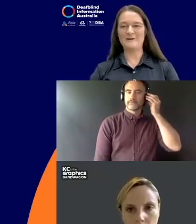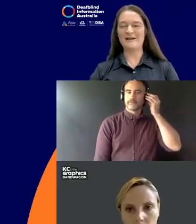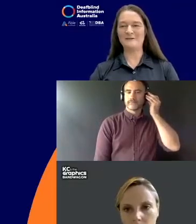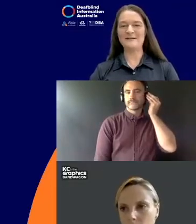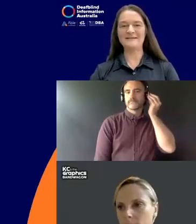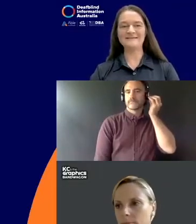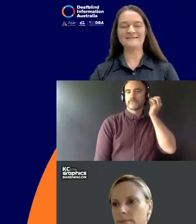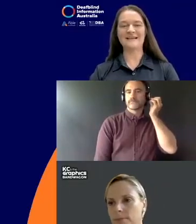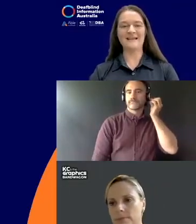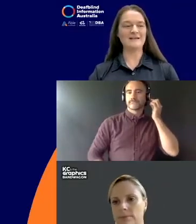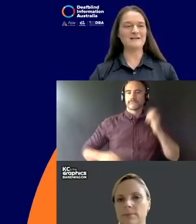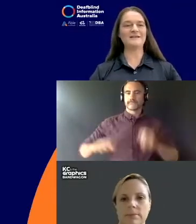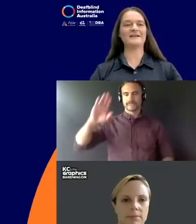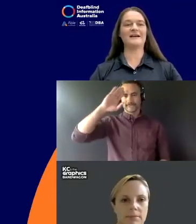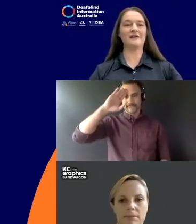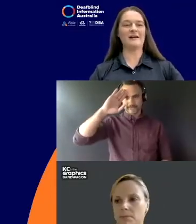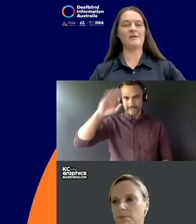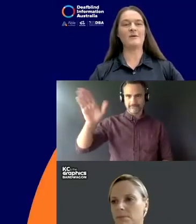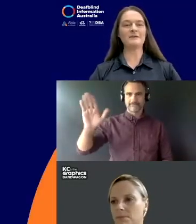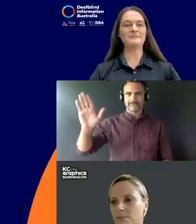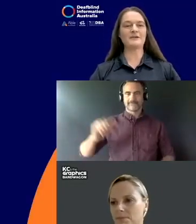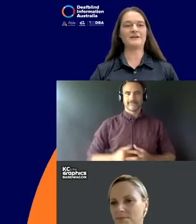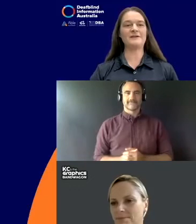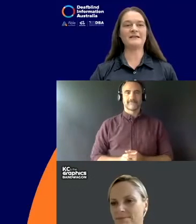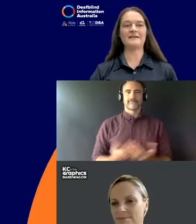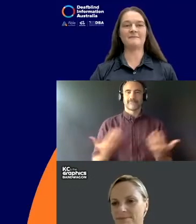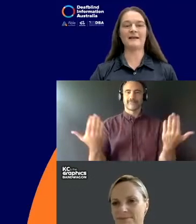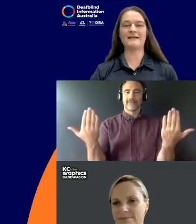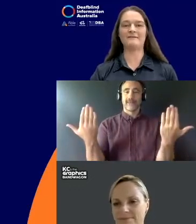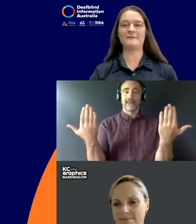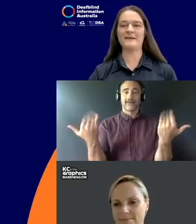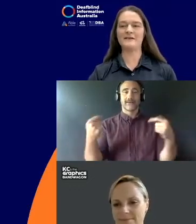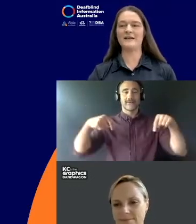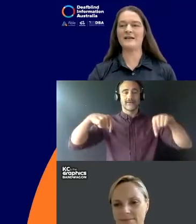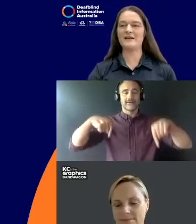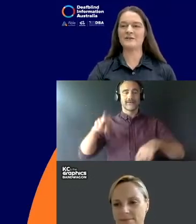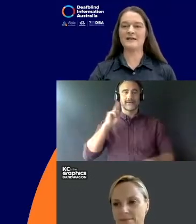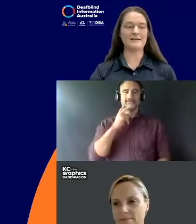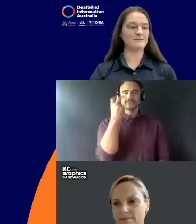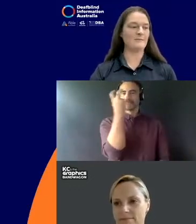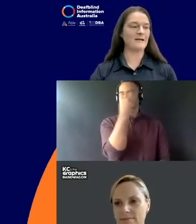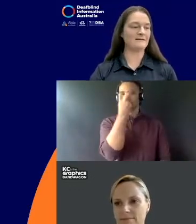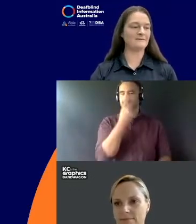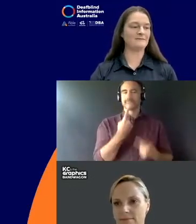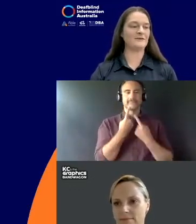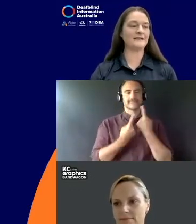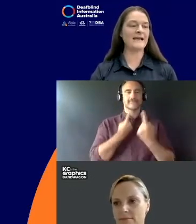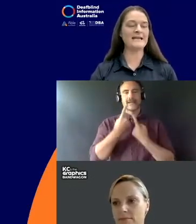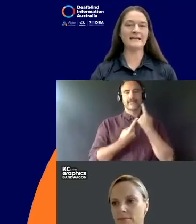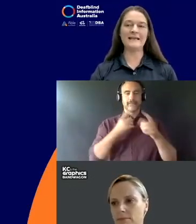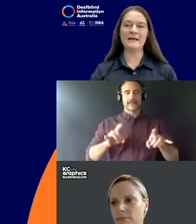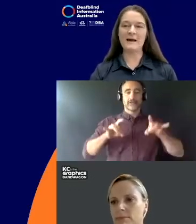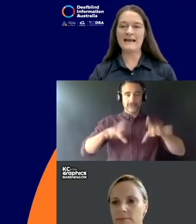Hello everyone, and welcome to Deafblind Information Australia's webinar for